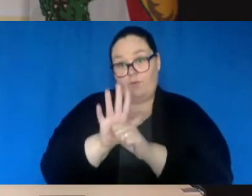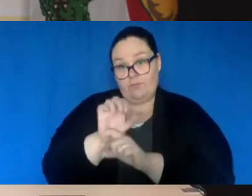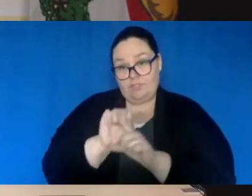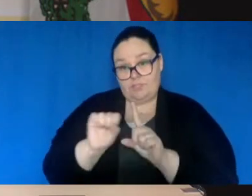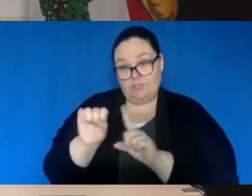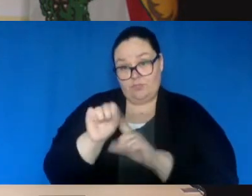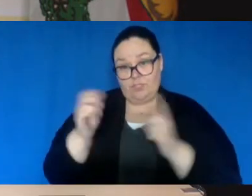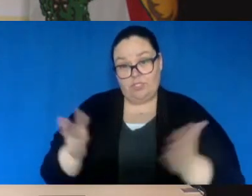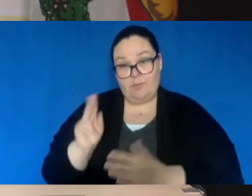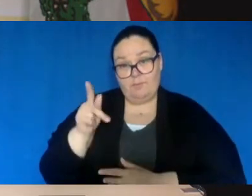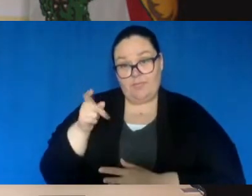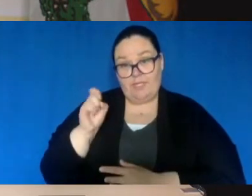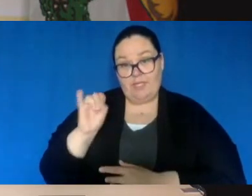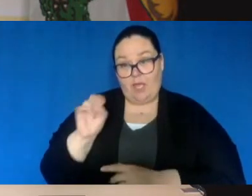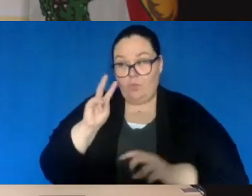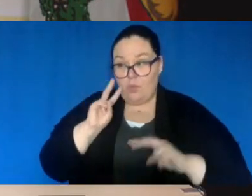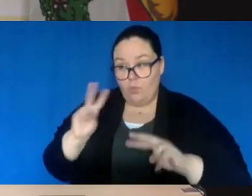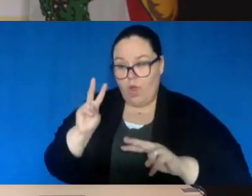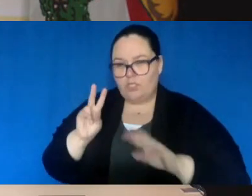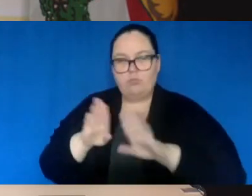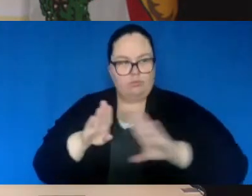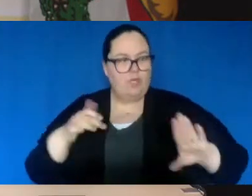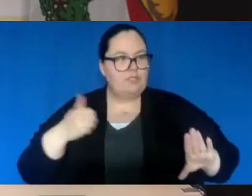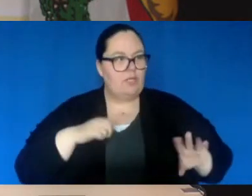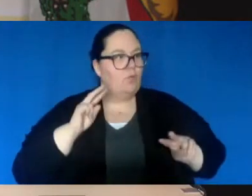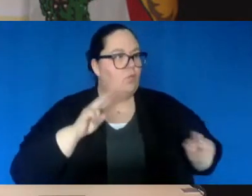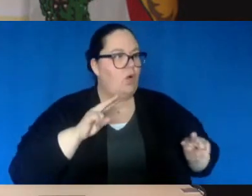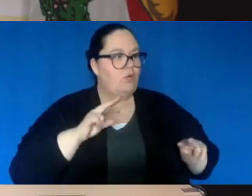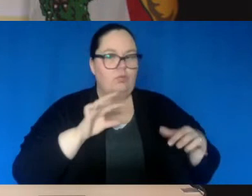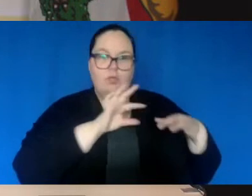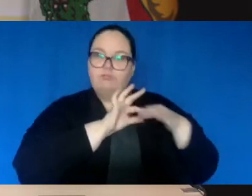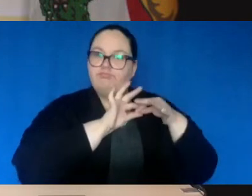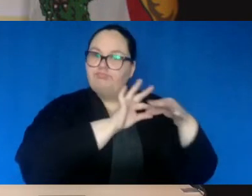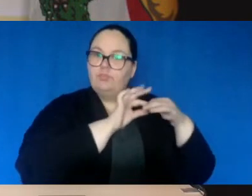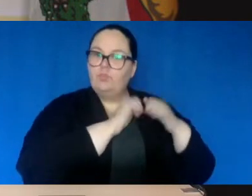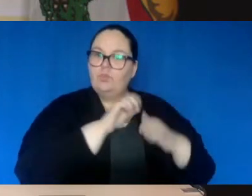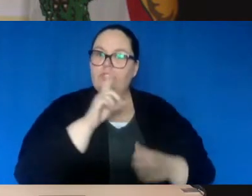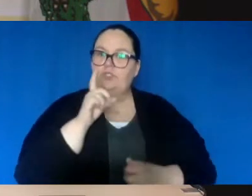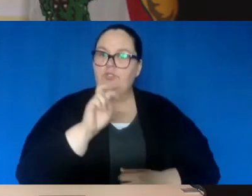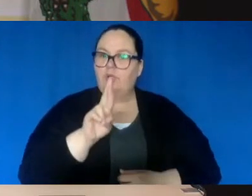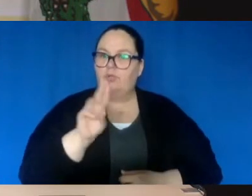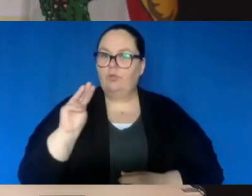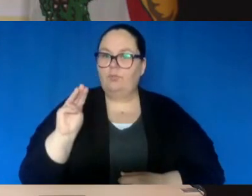in PEI and across Canada, working closely with Dr. Morrison and her team.